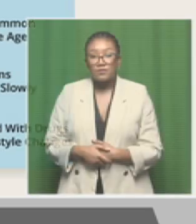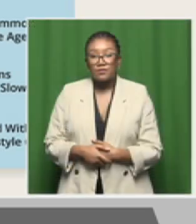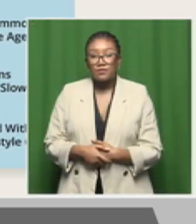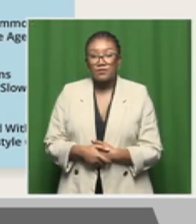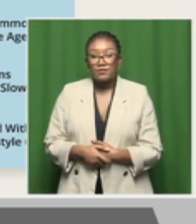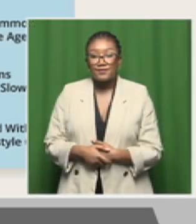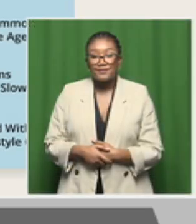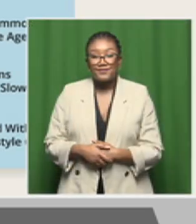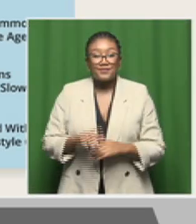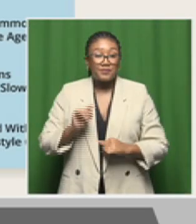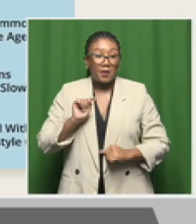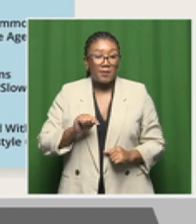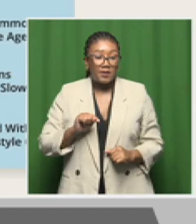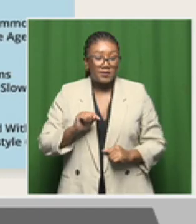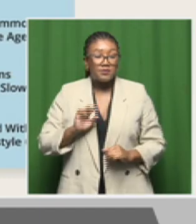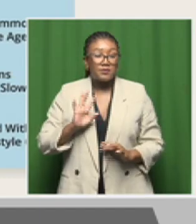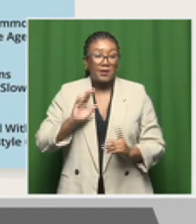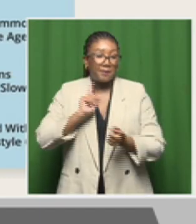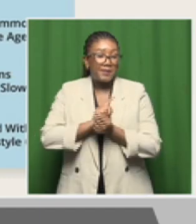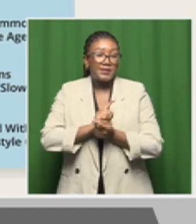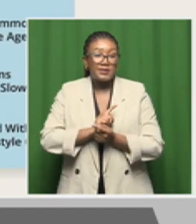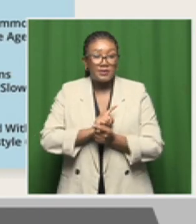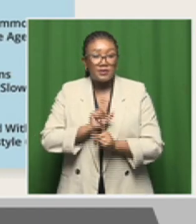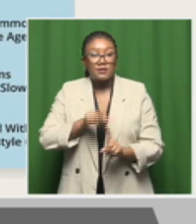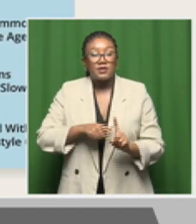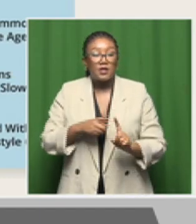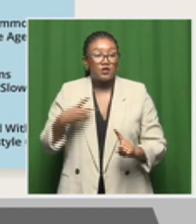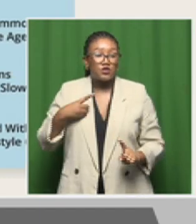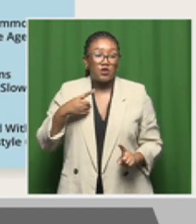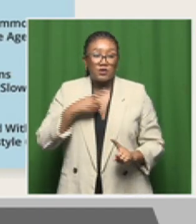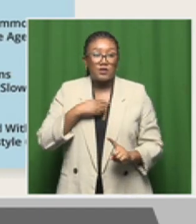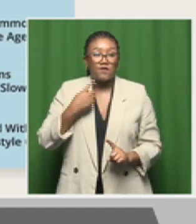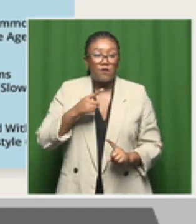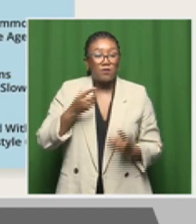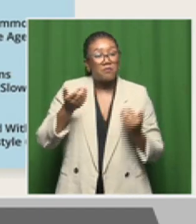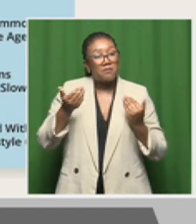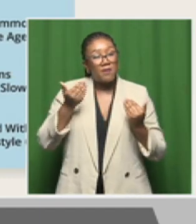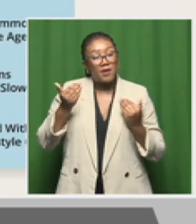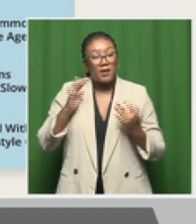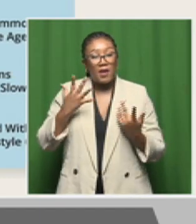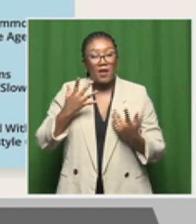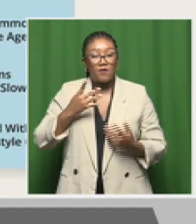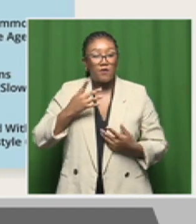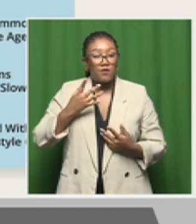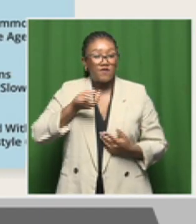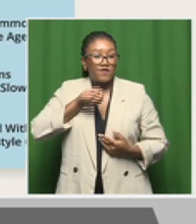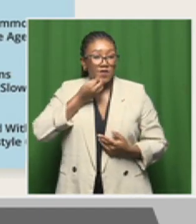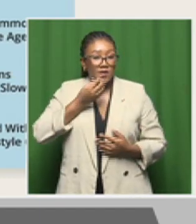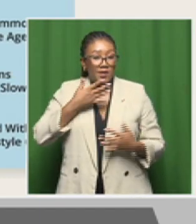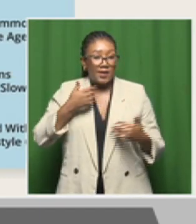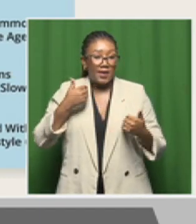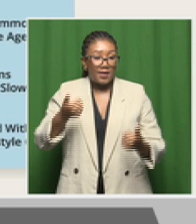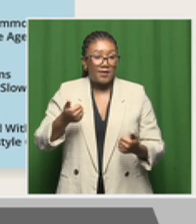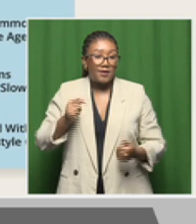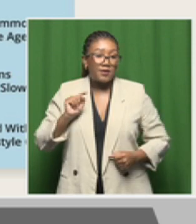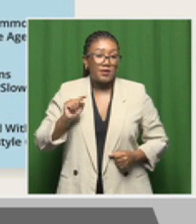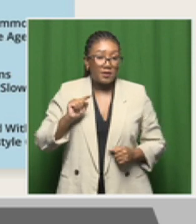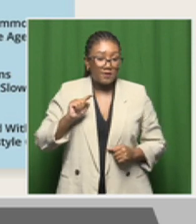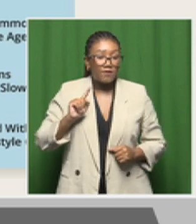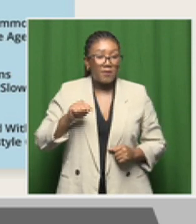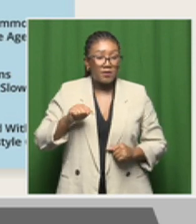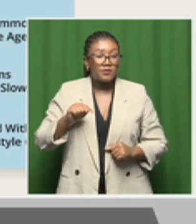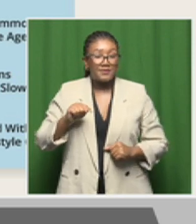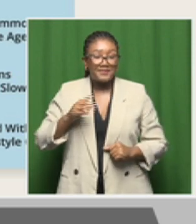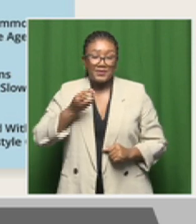an eating plan or a meal plan for yourself. Very important and has very effective outcomes. The second